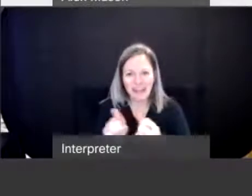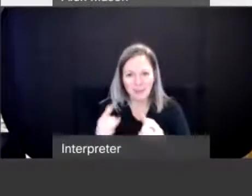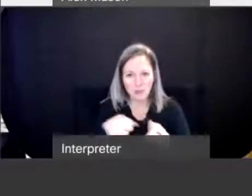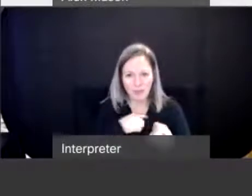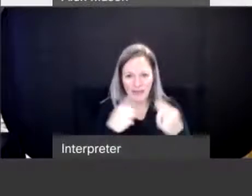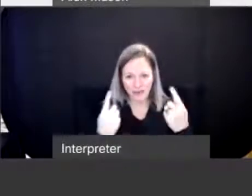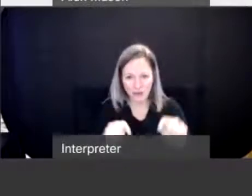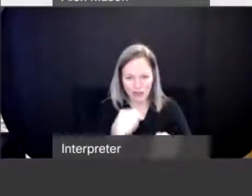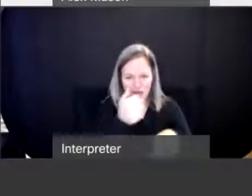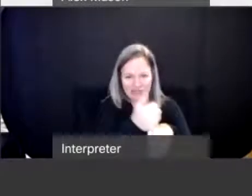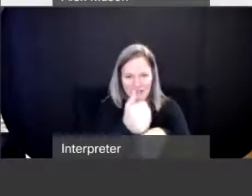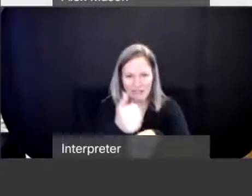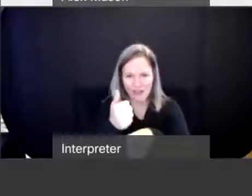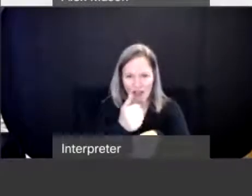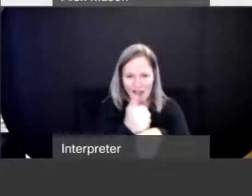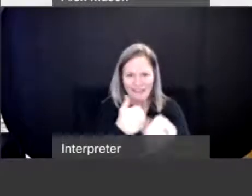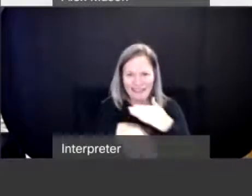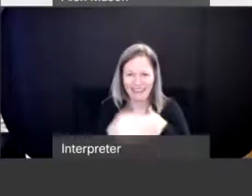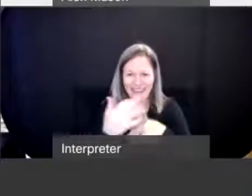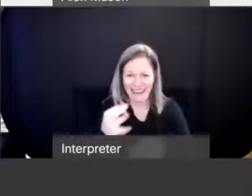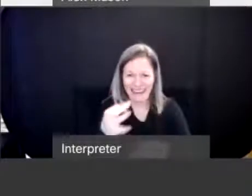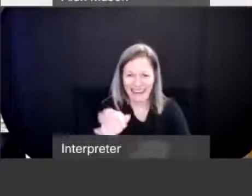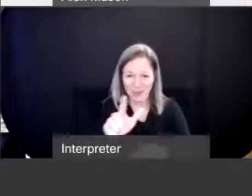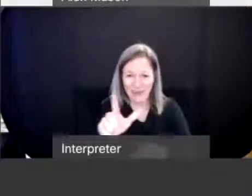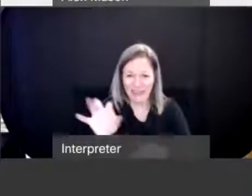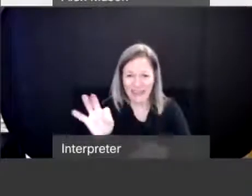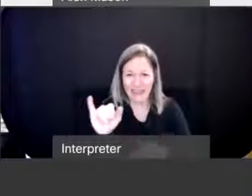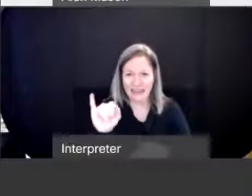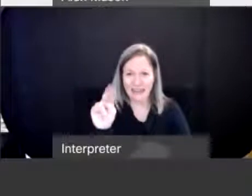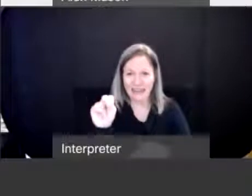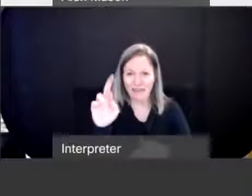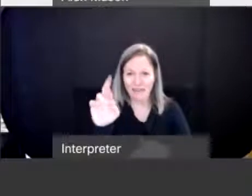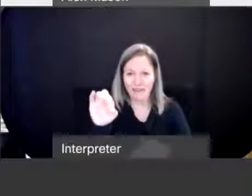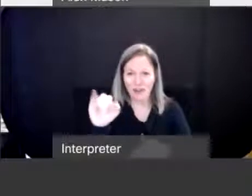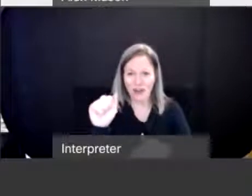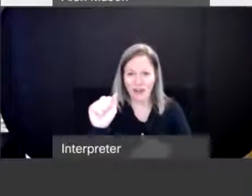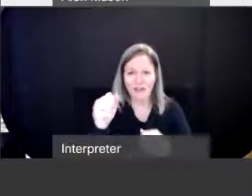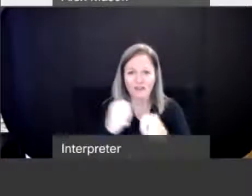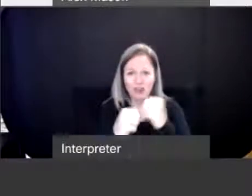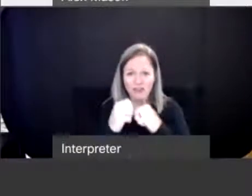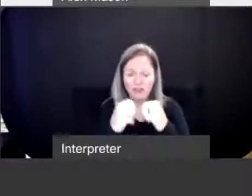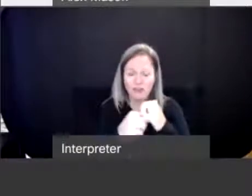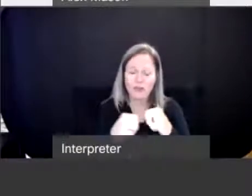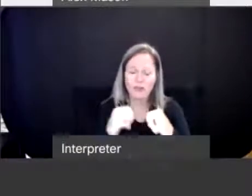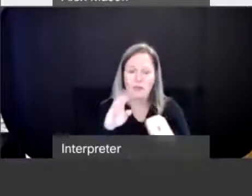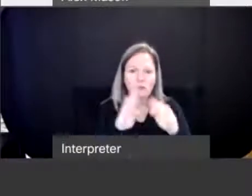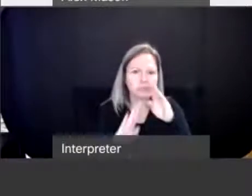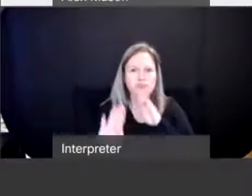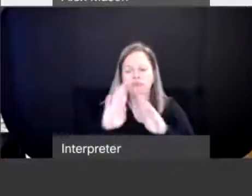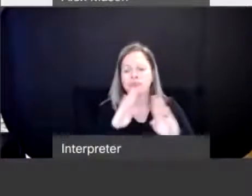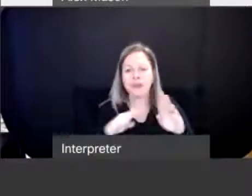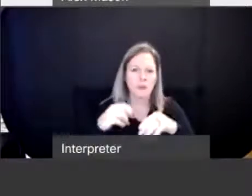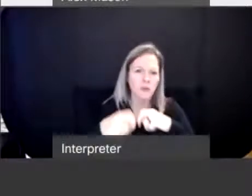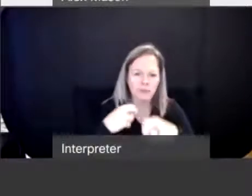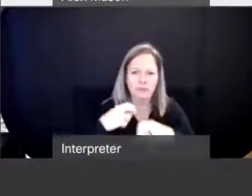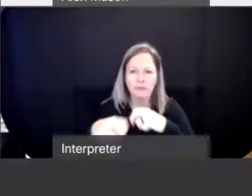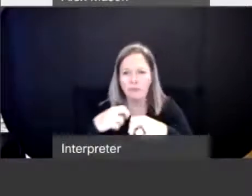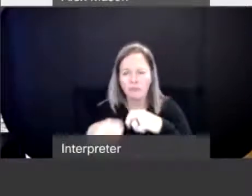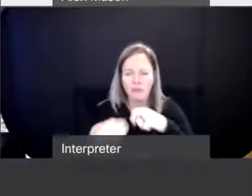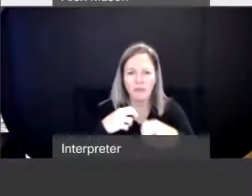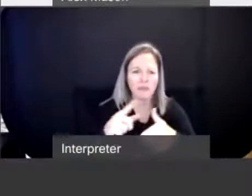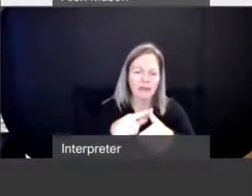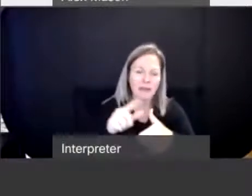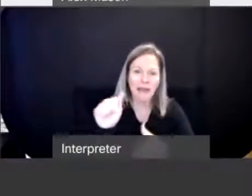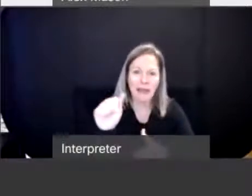install stuff into 1929 infrastructure, we've just run into trouble after trouble after trouble, whether it be asbestos, then